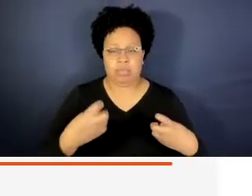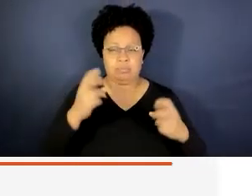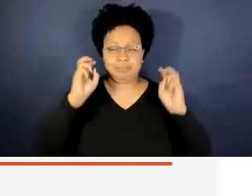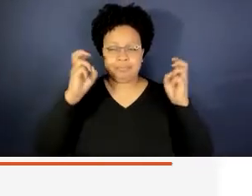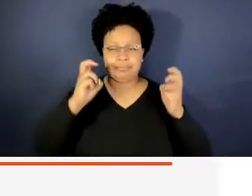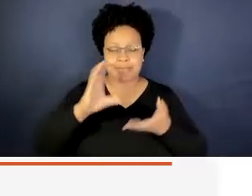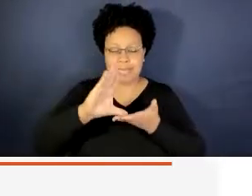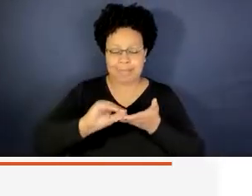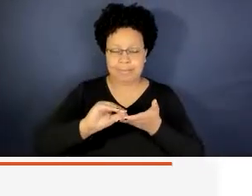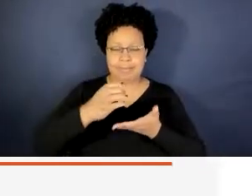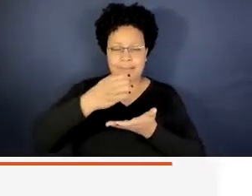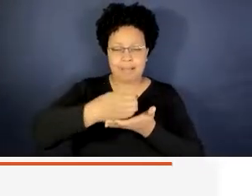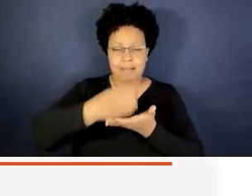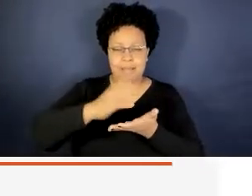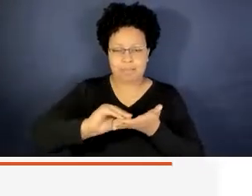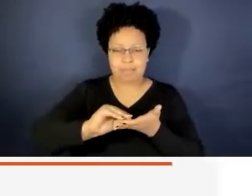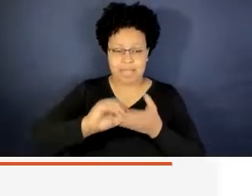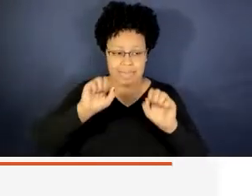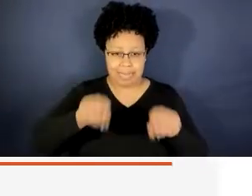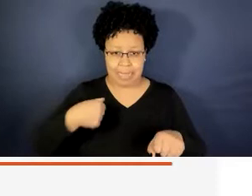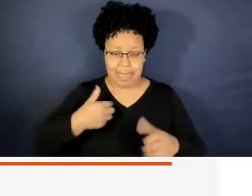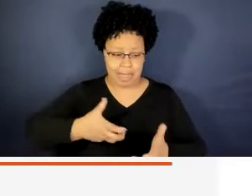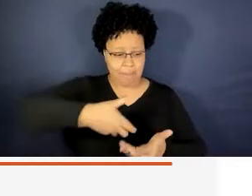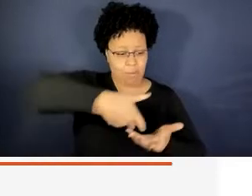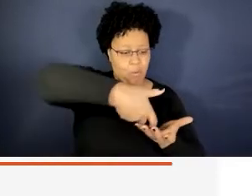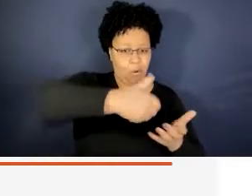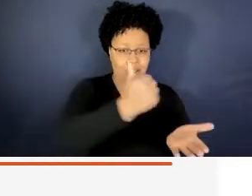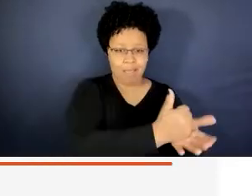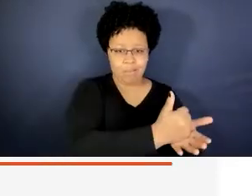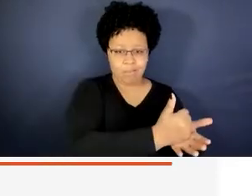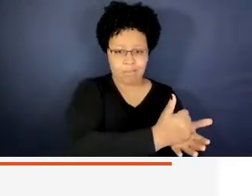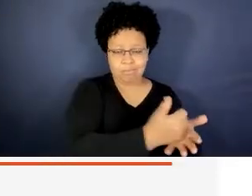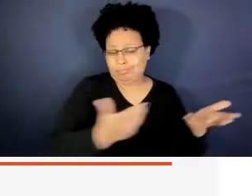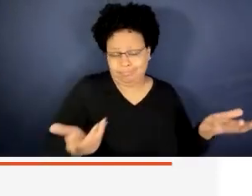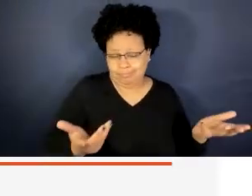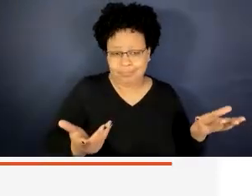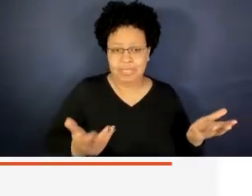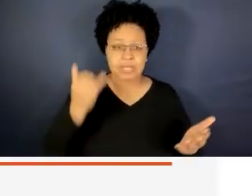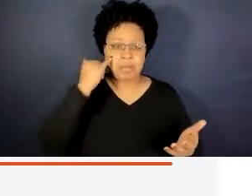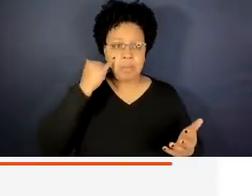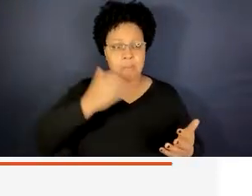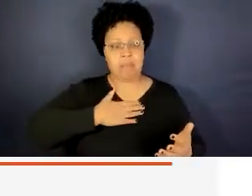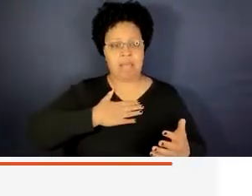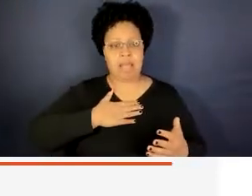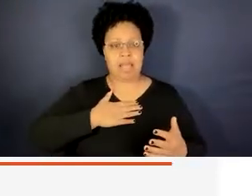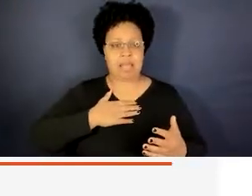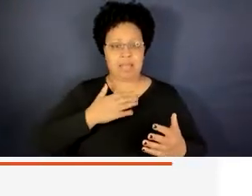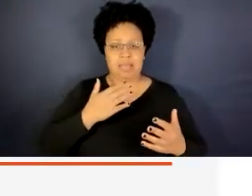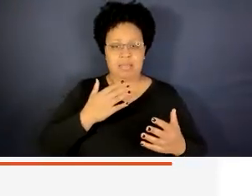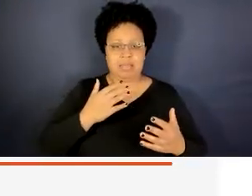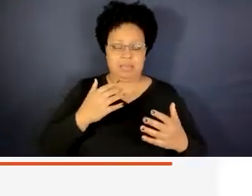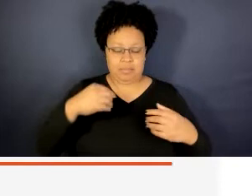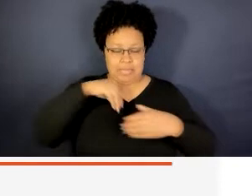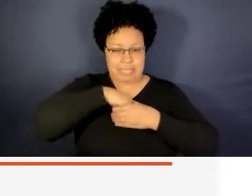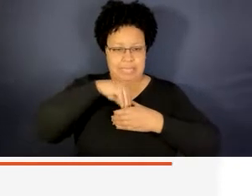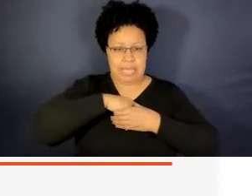care of yourself. When we look at self-care, do your tank look like this? Do your tank look like this? Or do your tank look like this?